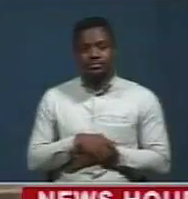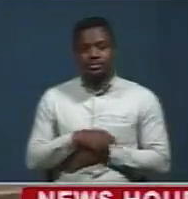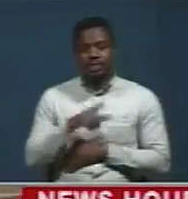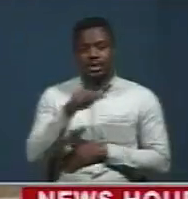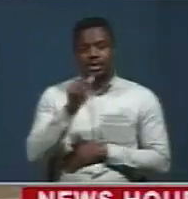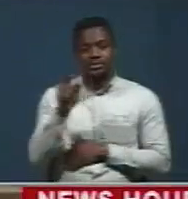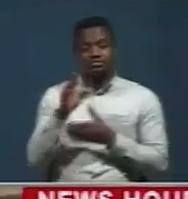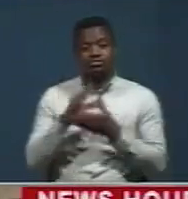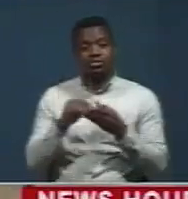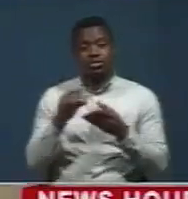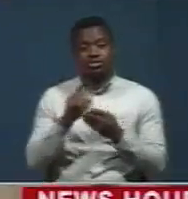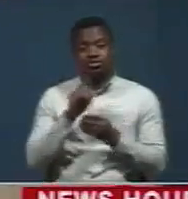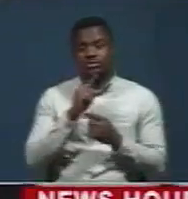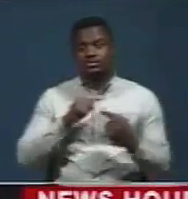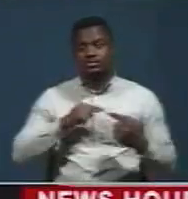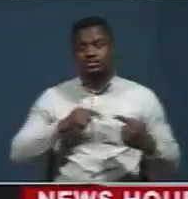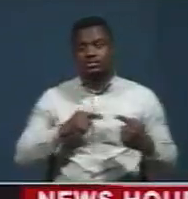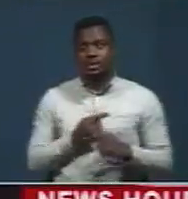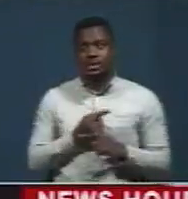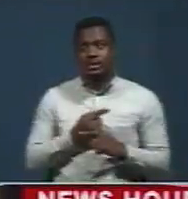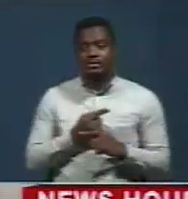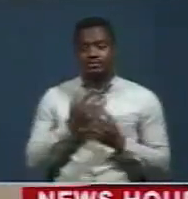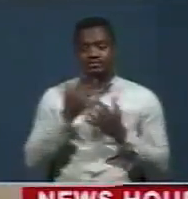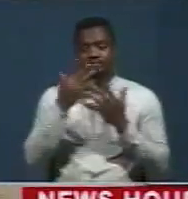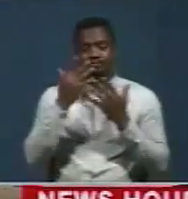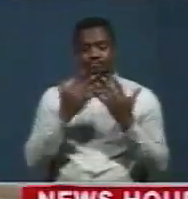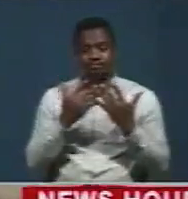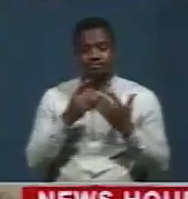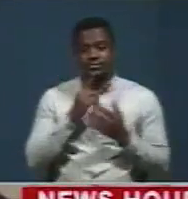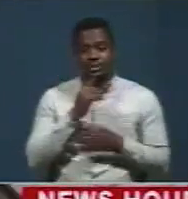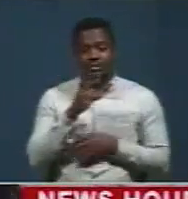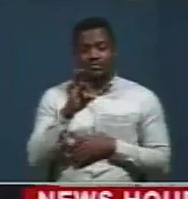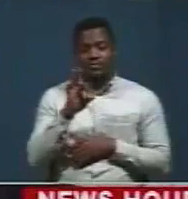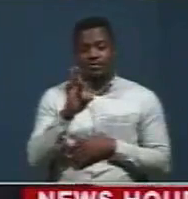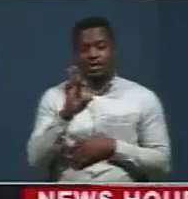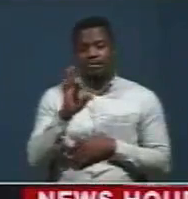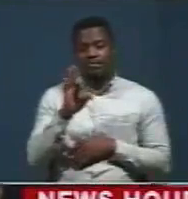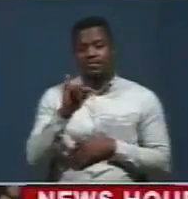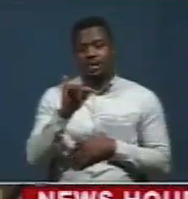Latifa's story is one of pain and agony. Fibroid.